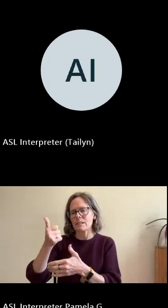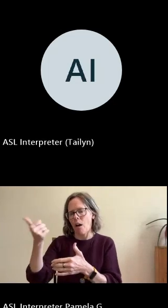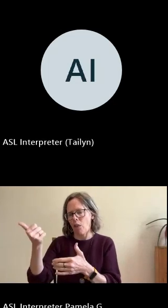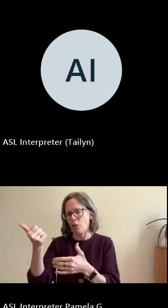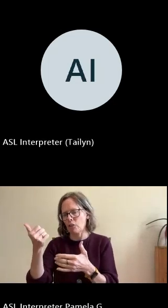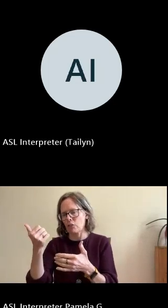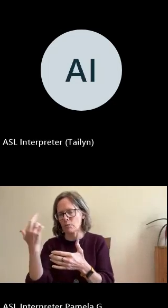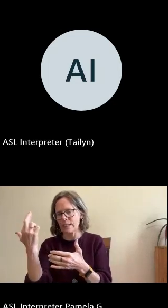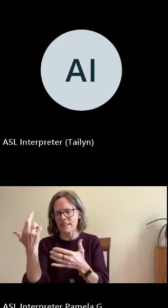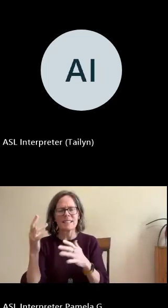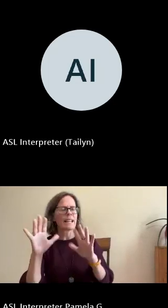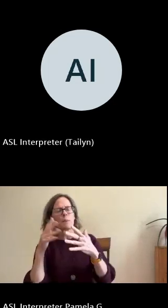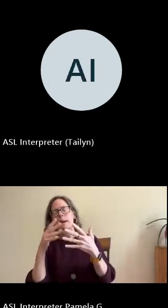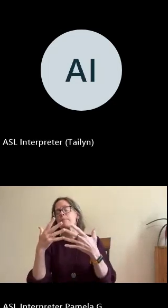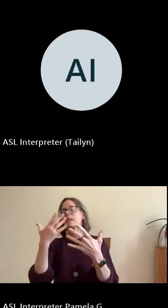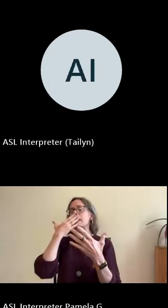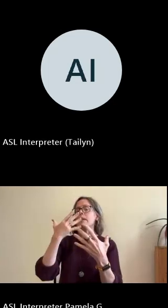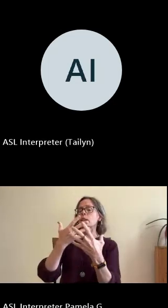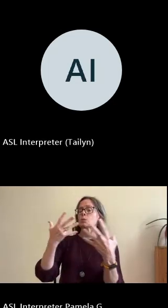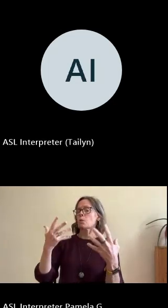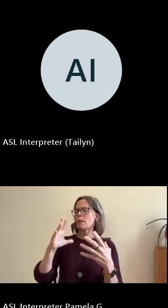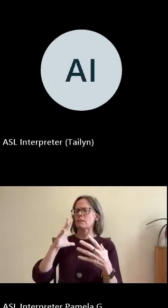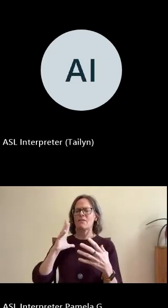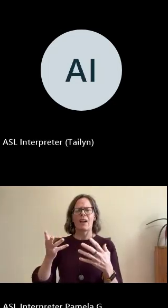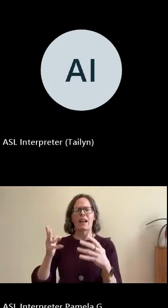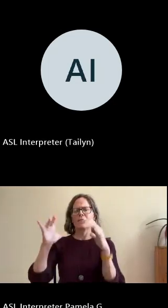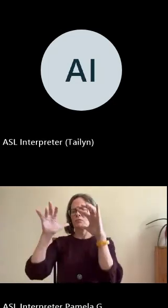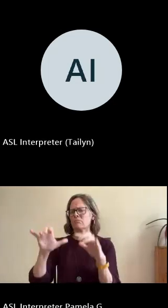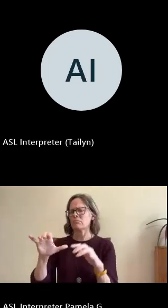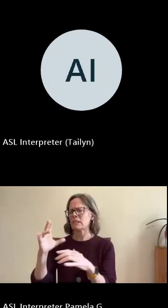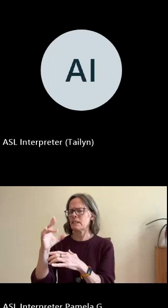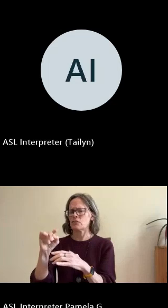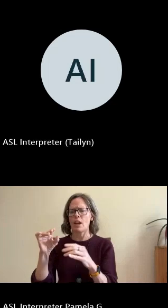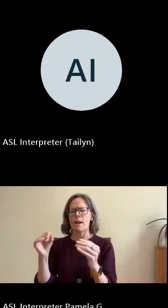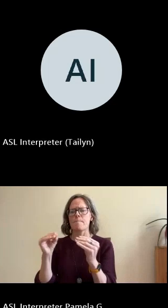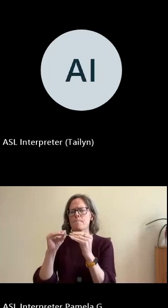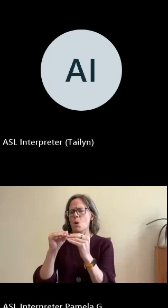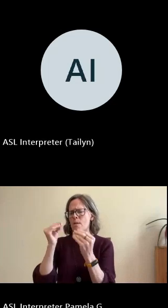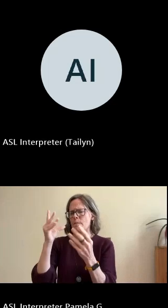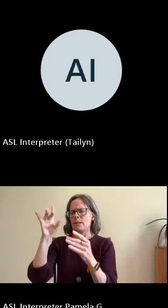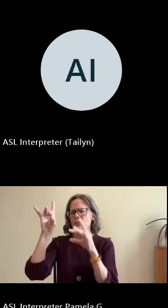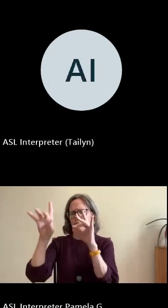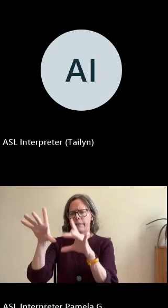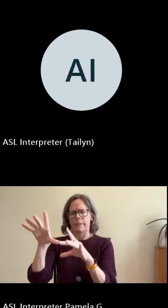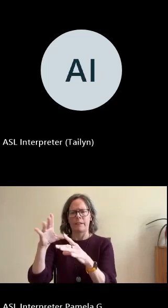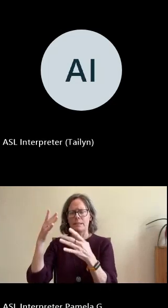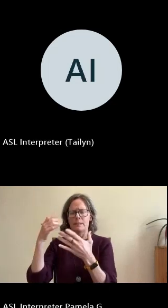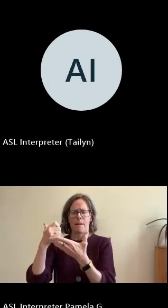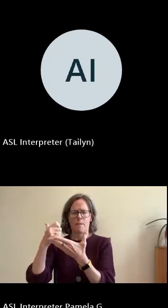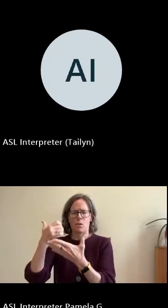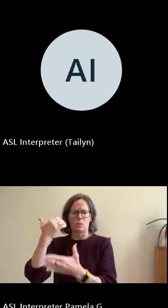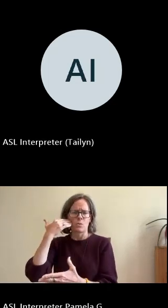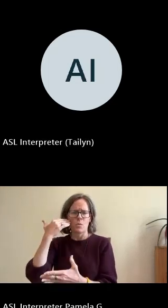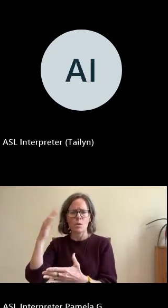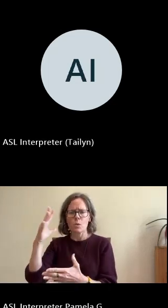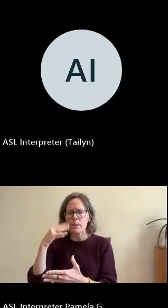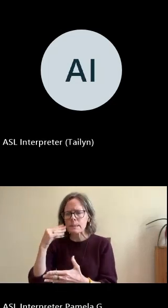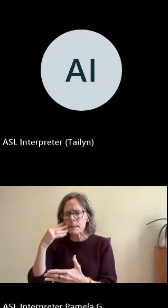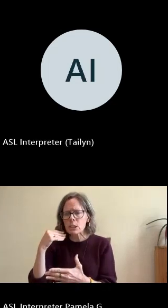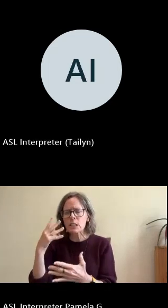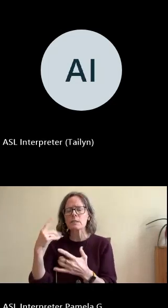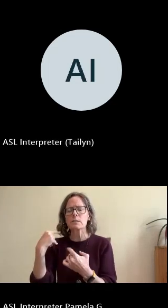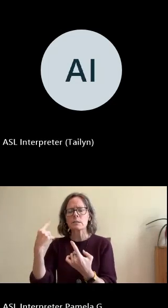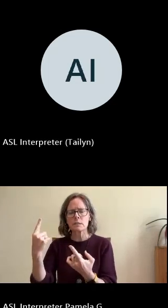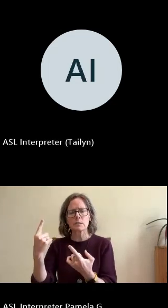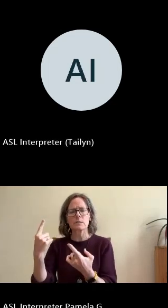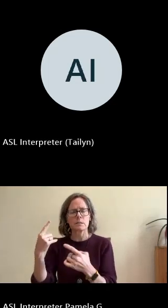much, everyone. Feel free to keep putting things in the chat. It's just helpful to kind of know what experiences were, and